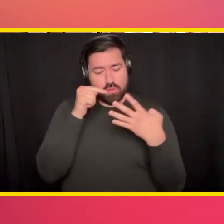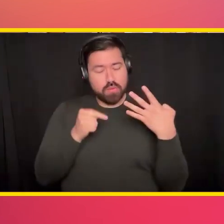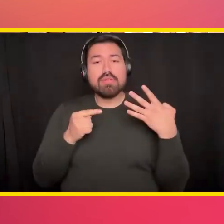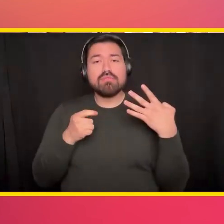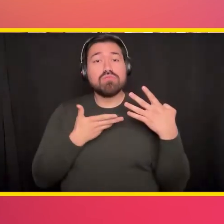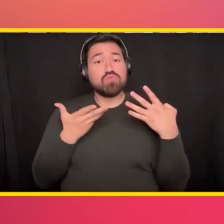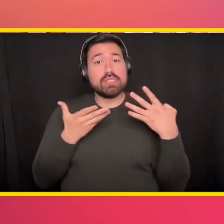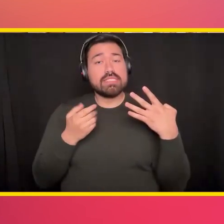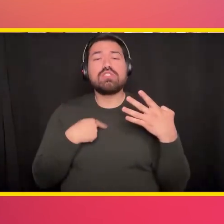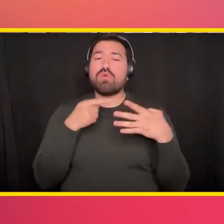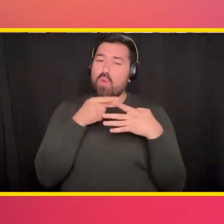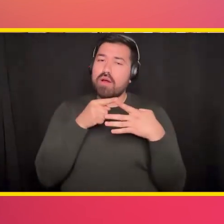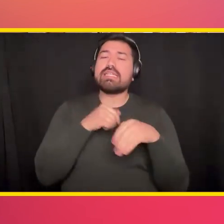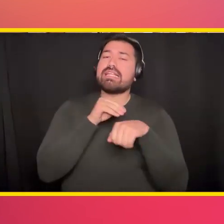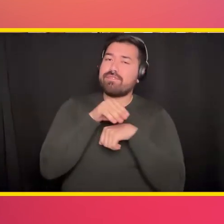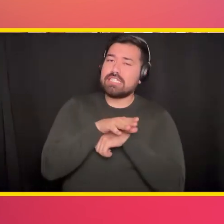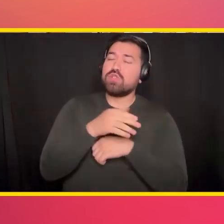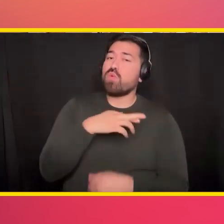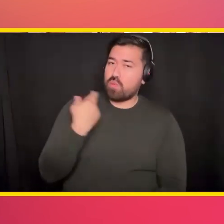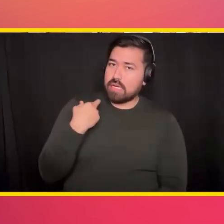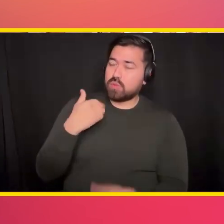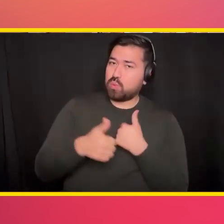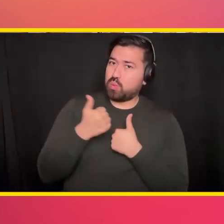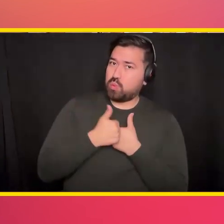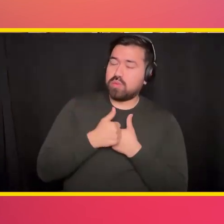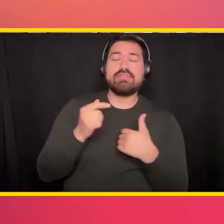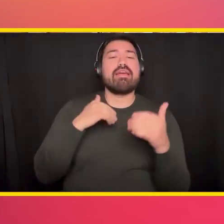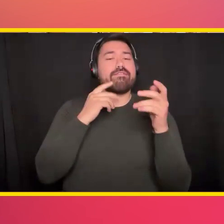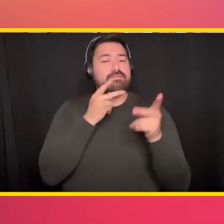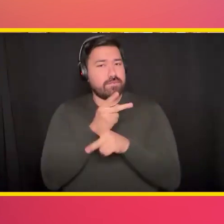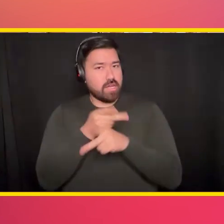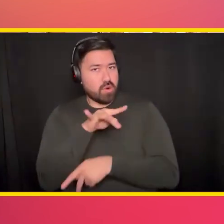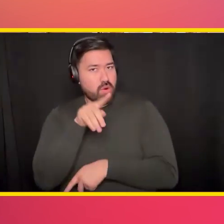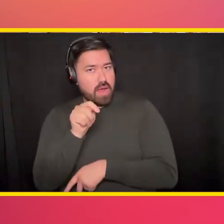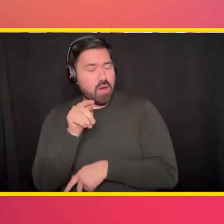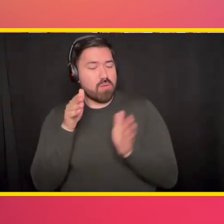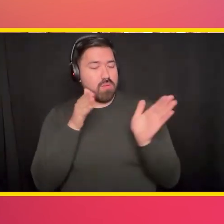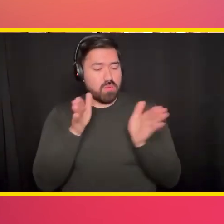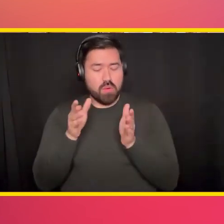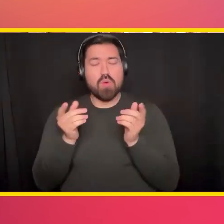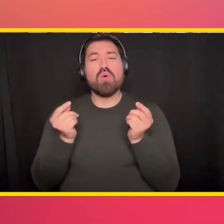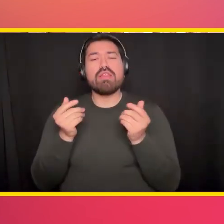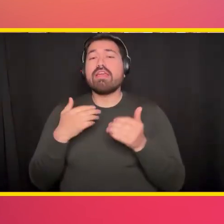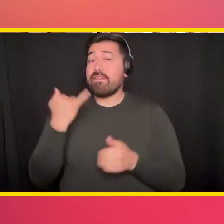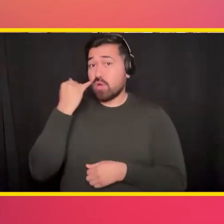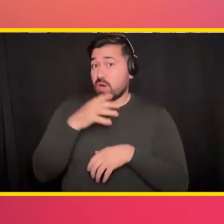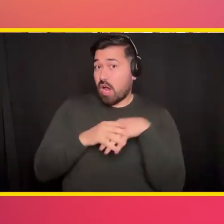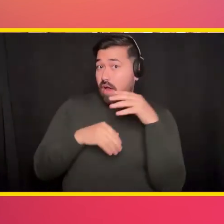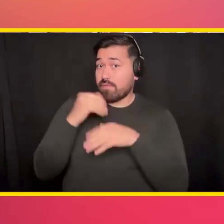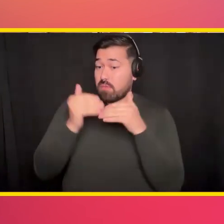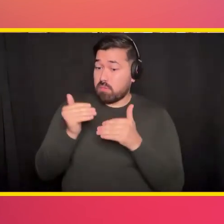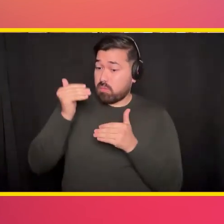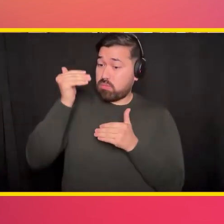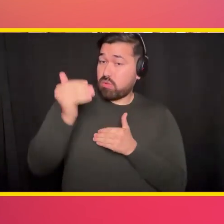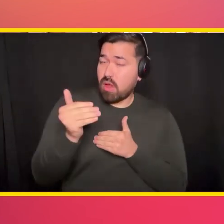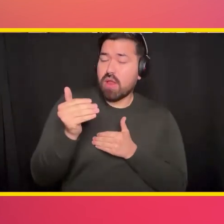It's right, advise you of the risk, right, and then figure out where if you're comfortable taking that risk and where